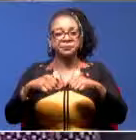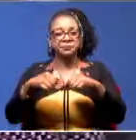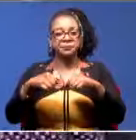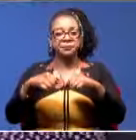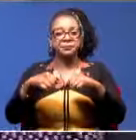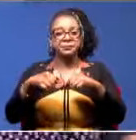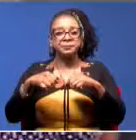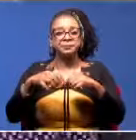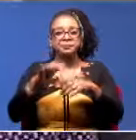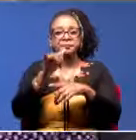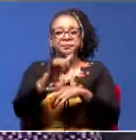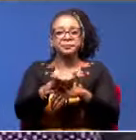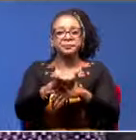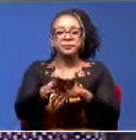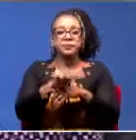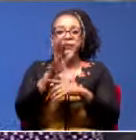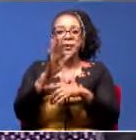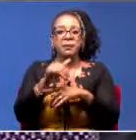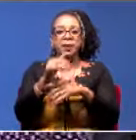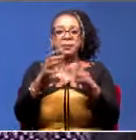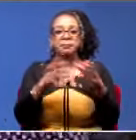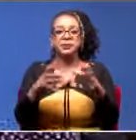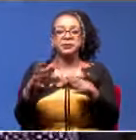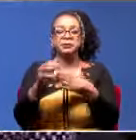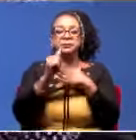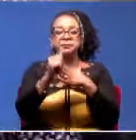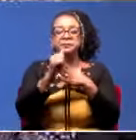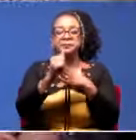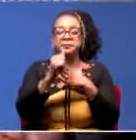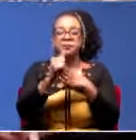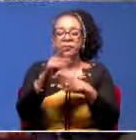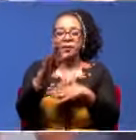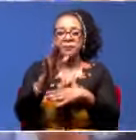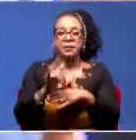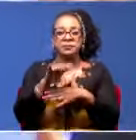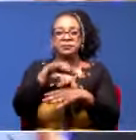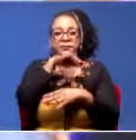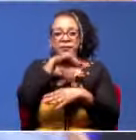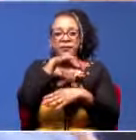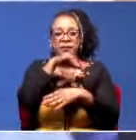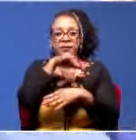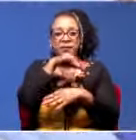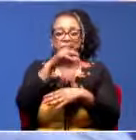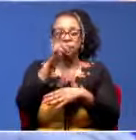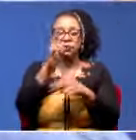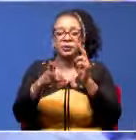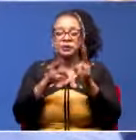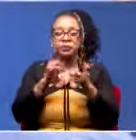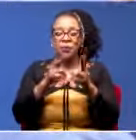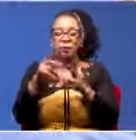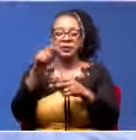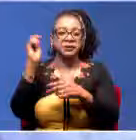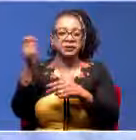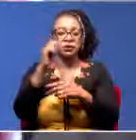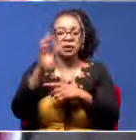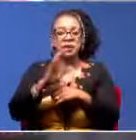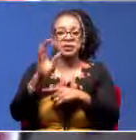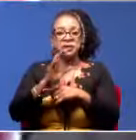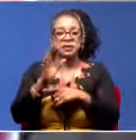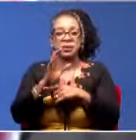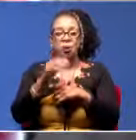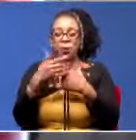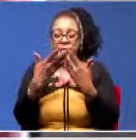This exit by a party led by no less than Raila Odinga's 2022 presidential running mate, laying bare